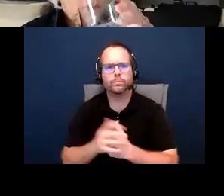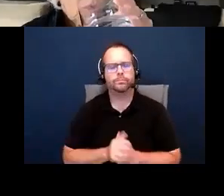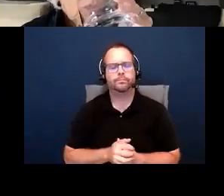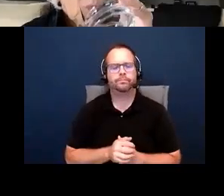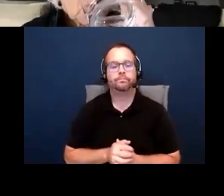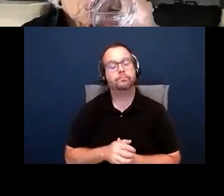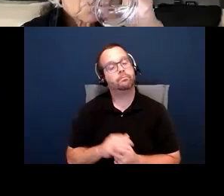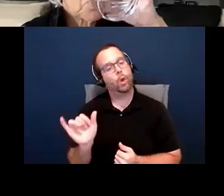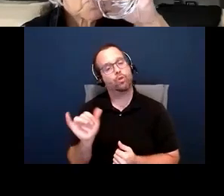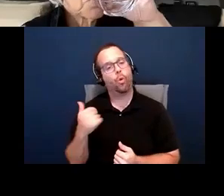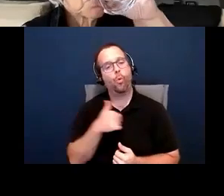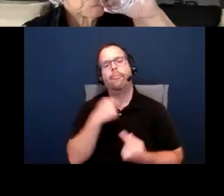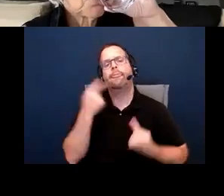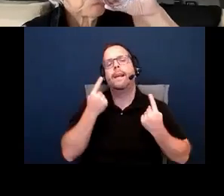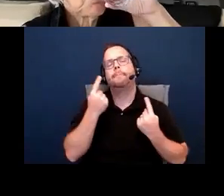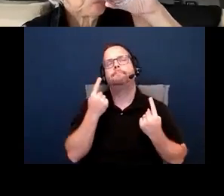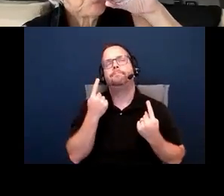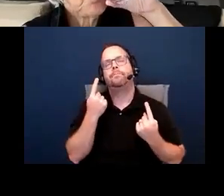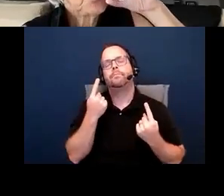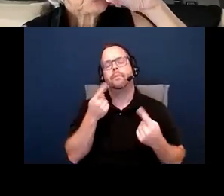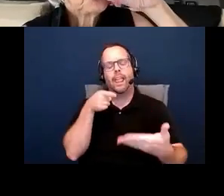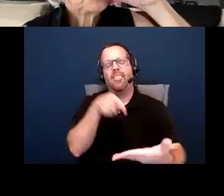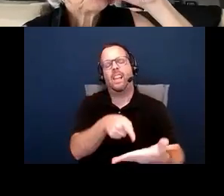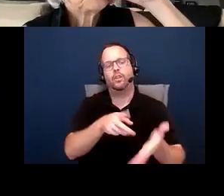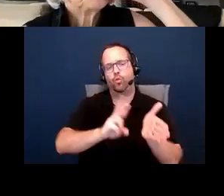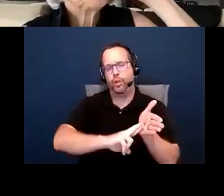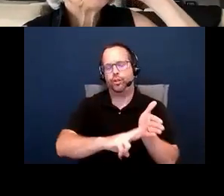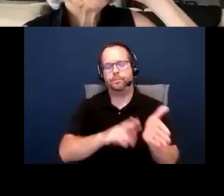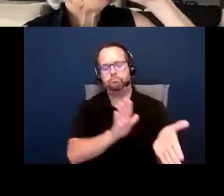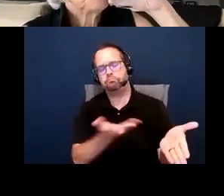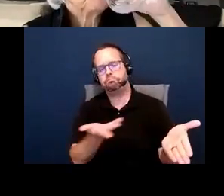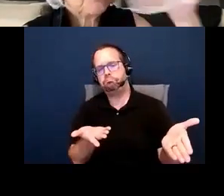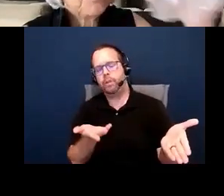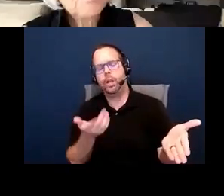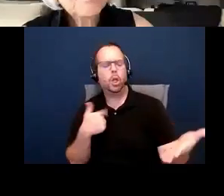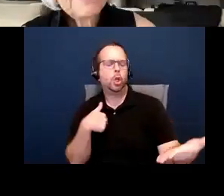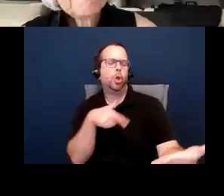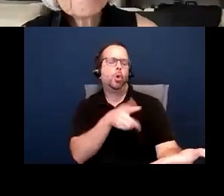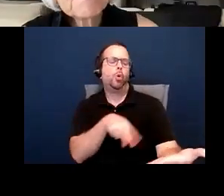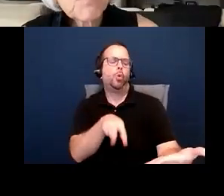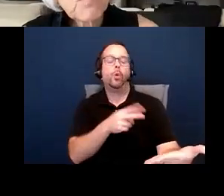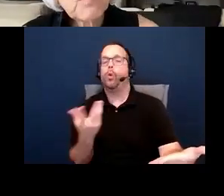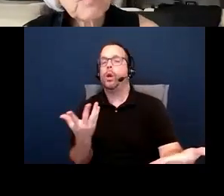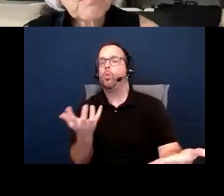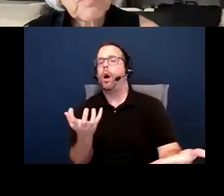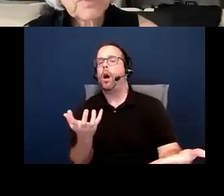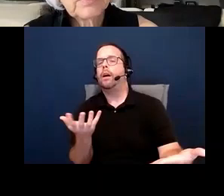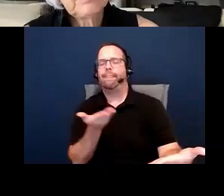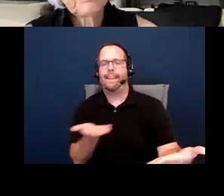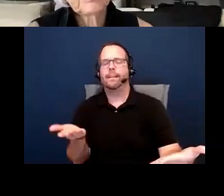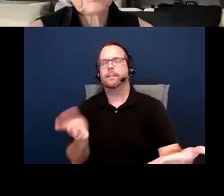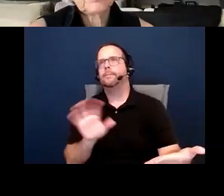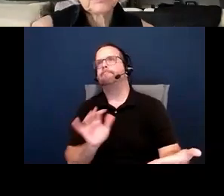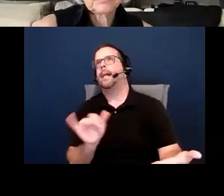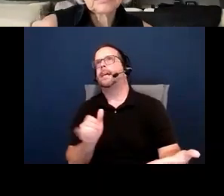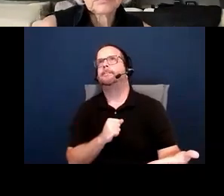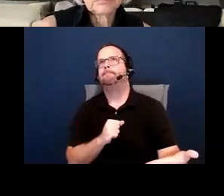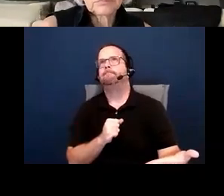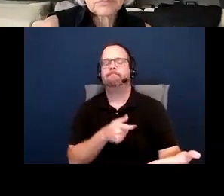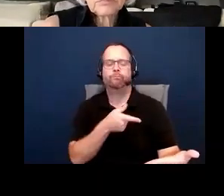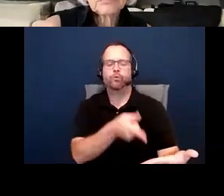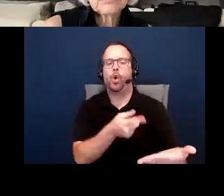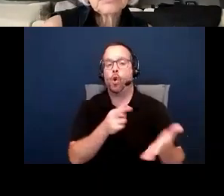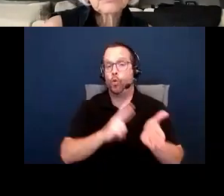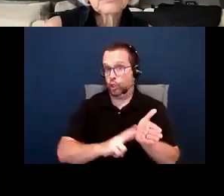Also, as we're thinking about this research, that we want things that I always like to think about as this is research that